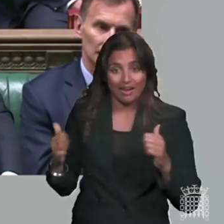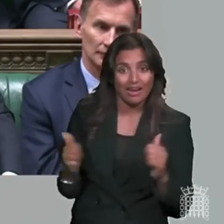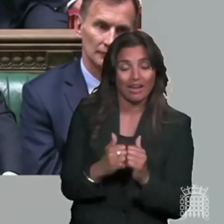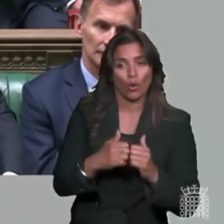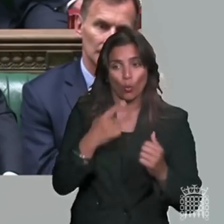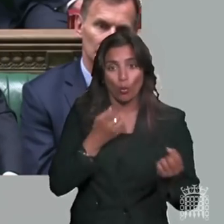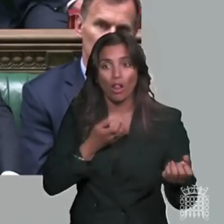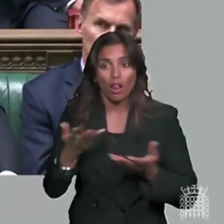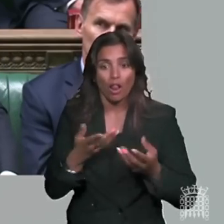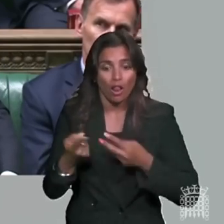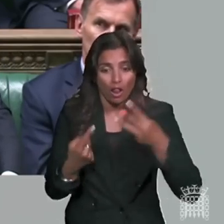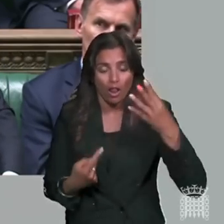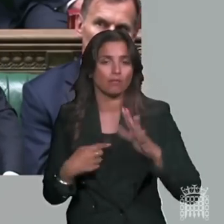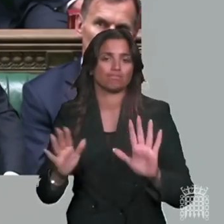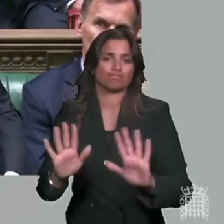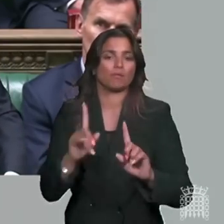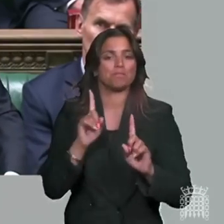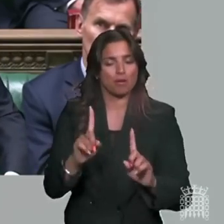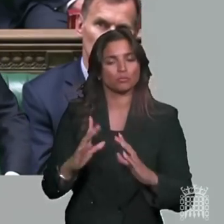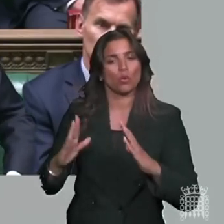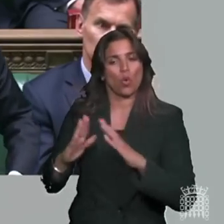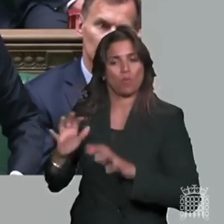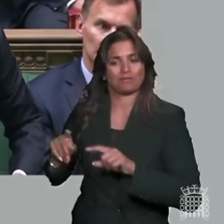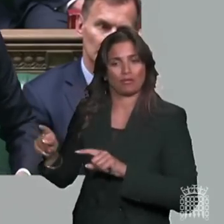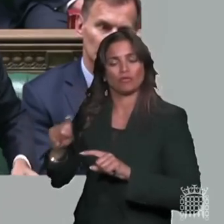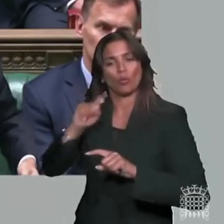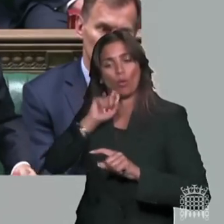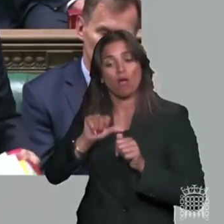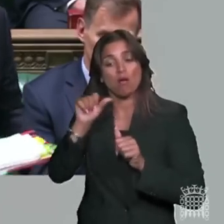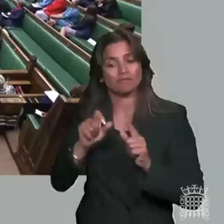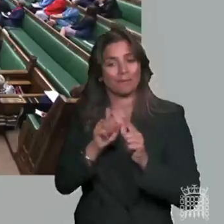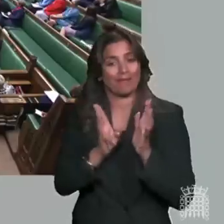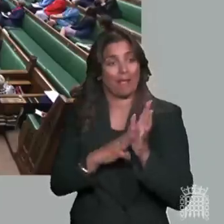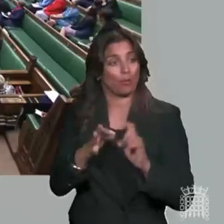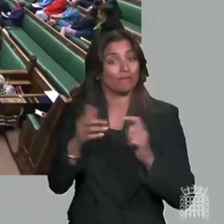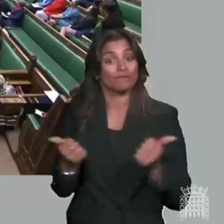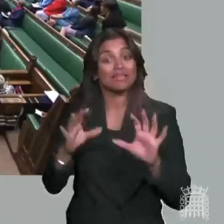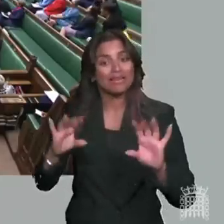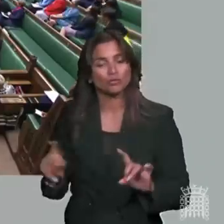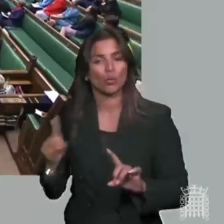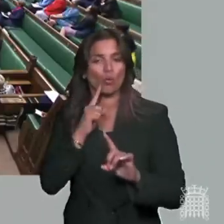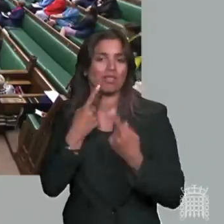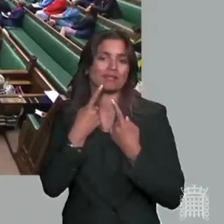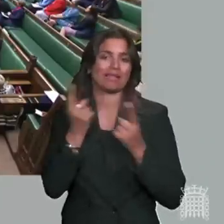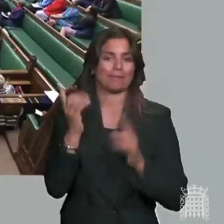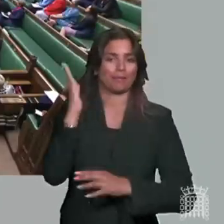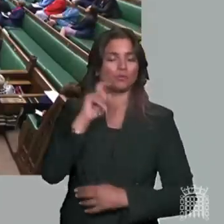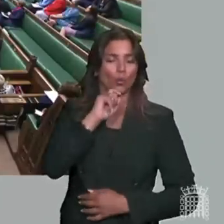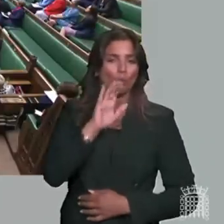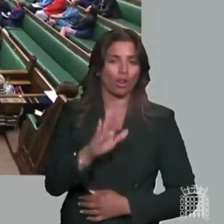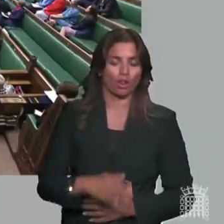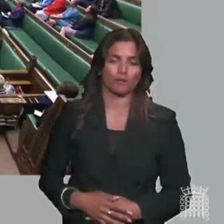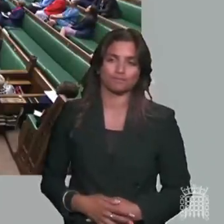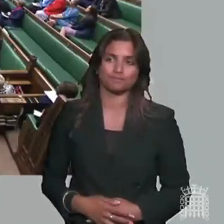ongoing situation, but the Home Secretary will be making a statement after Prime Minister's questions. Final question, David Simmons. Thank you,